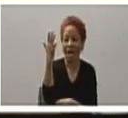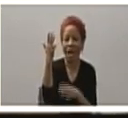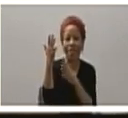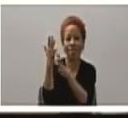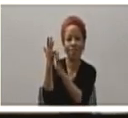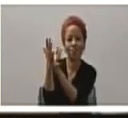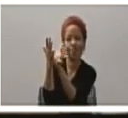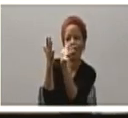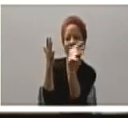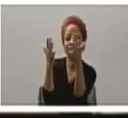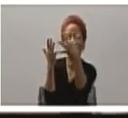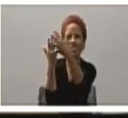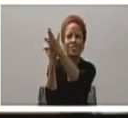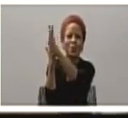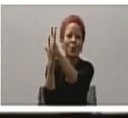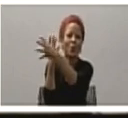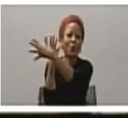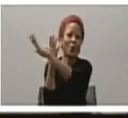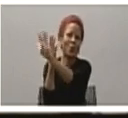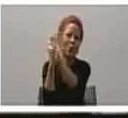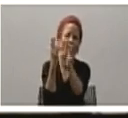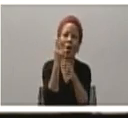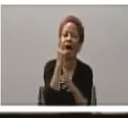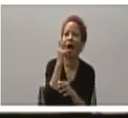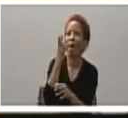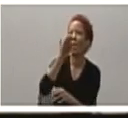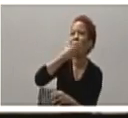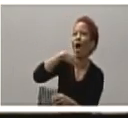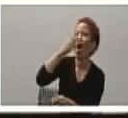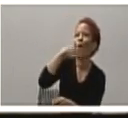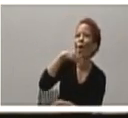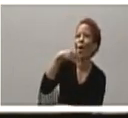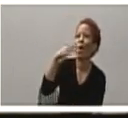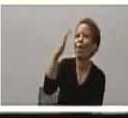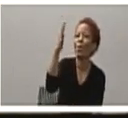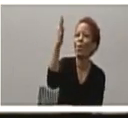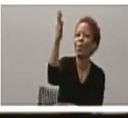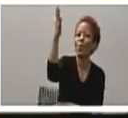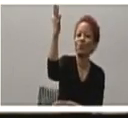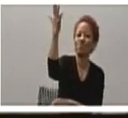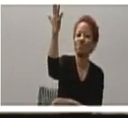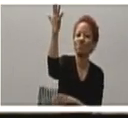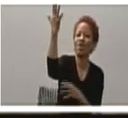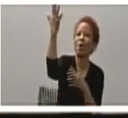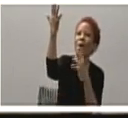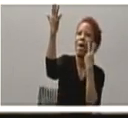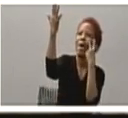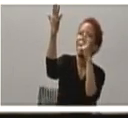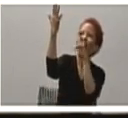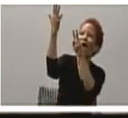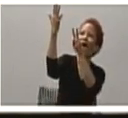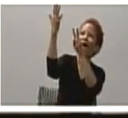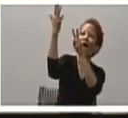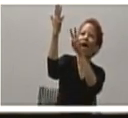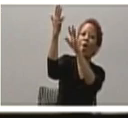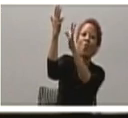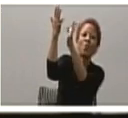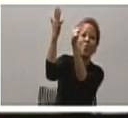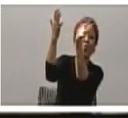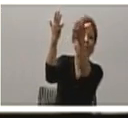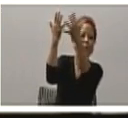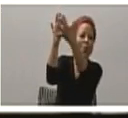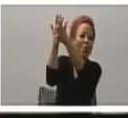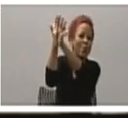branches, when you see the mangoes on the branches, we know that the branches cannot bear